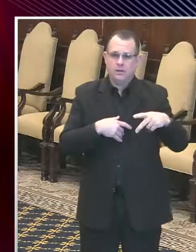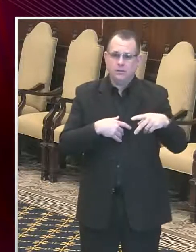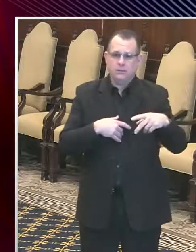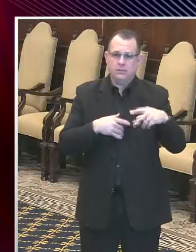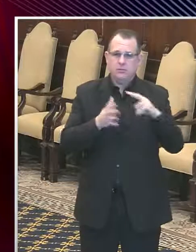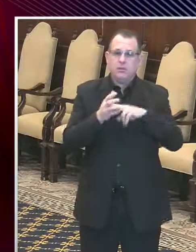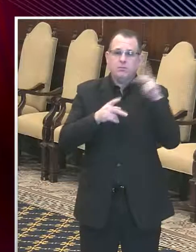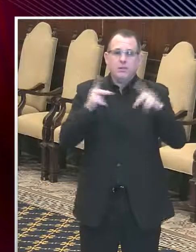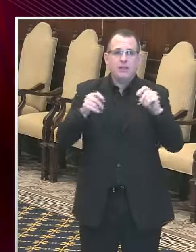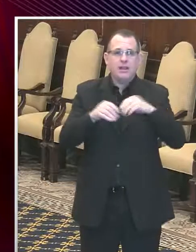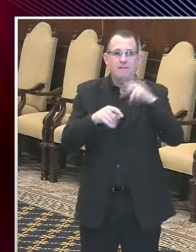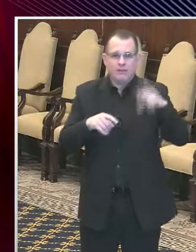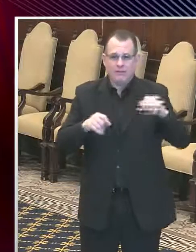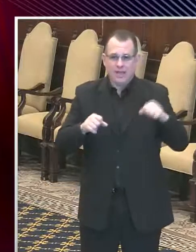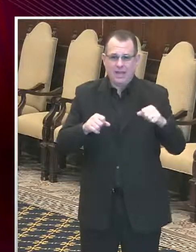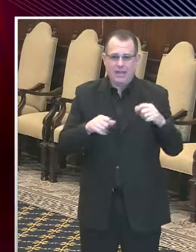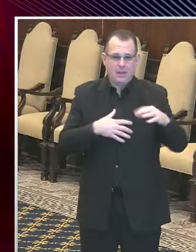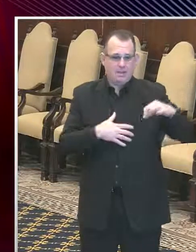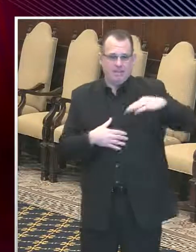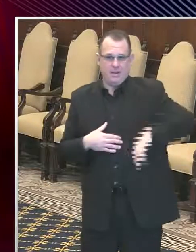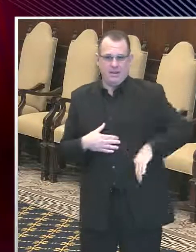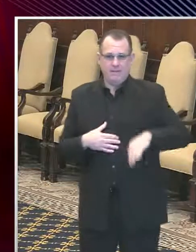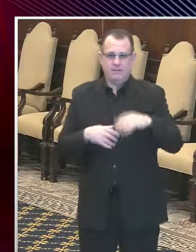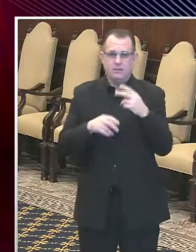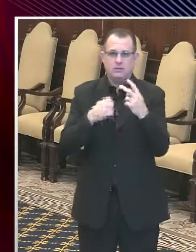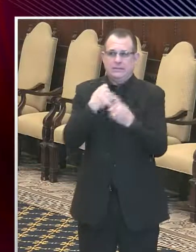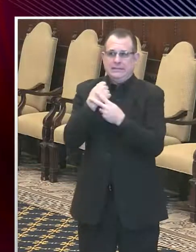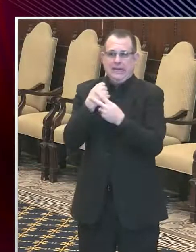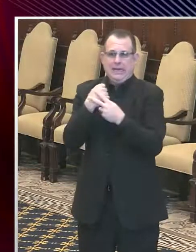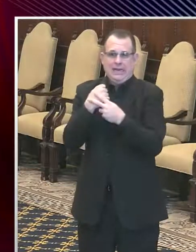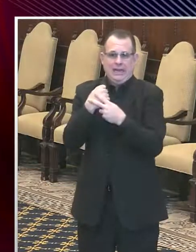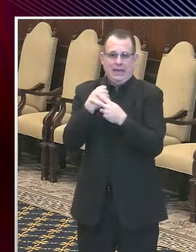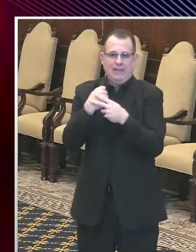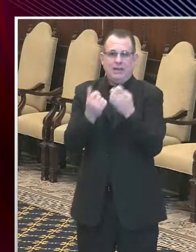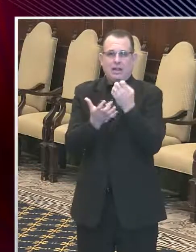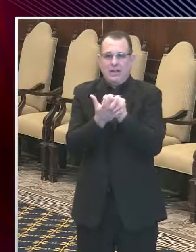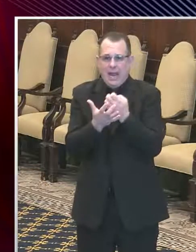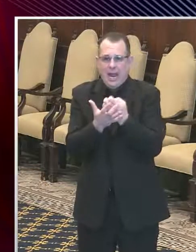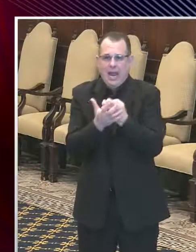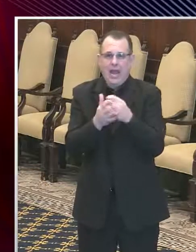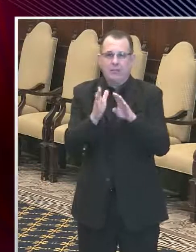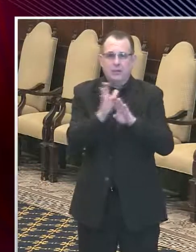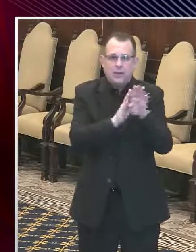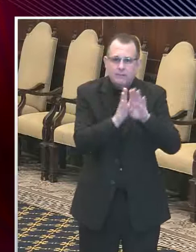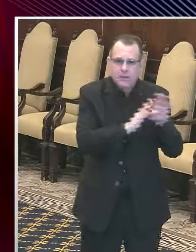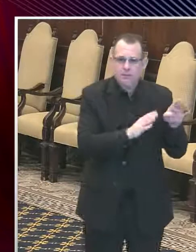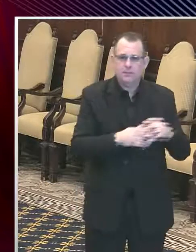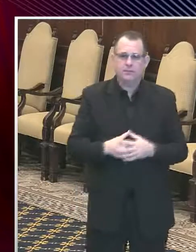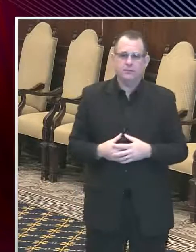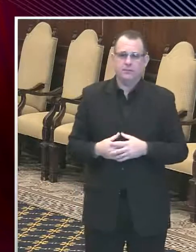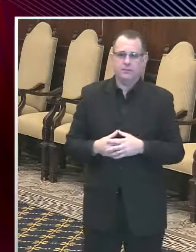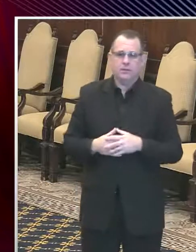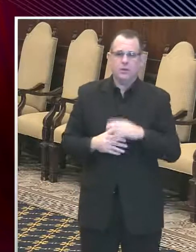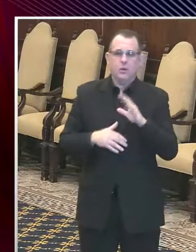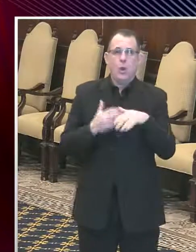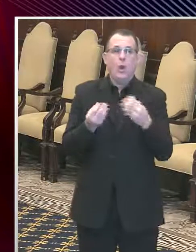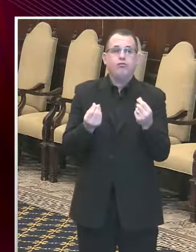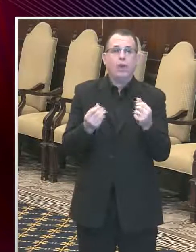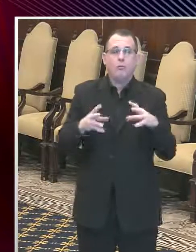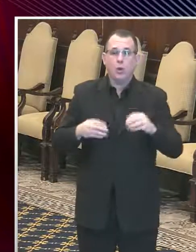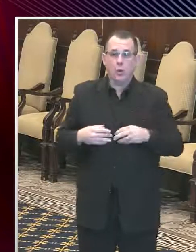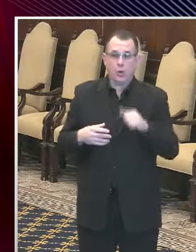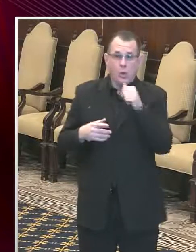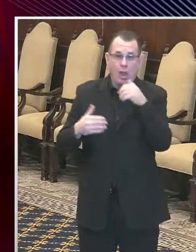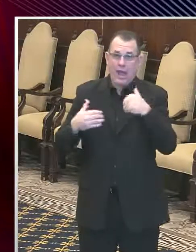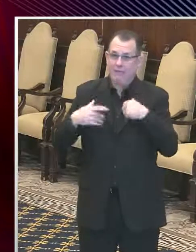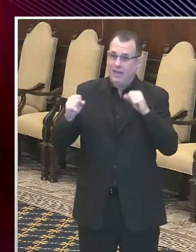the savings, resilience, and economic development made possible by solar energy. All property owners in Philadelphia can sign up at